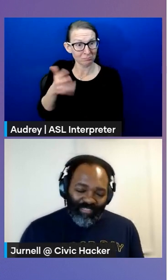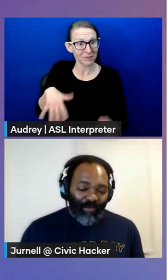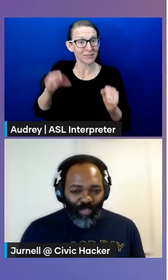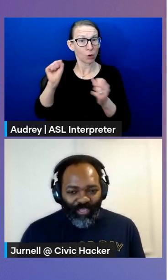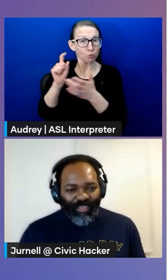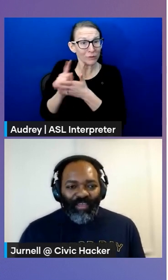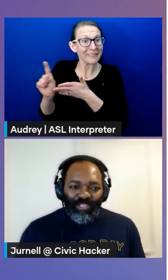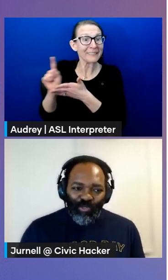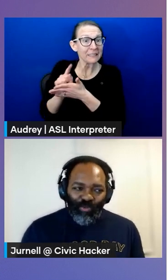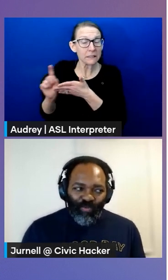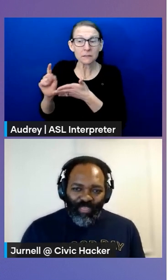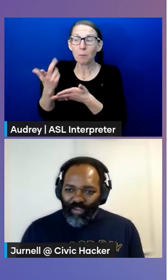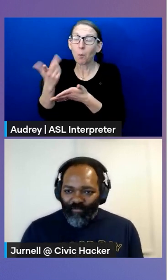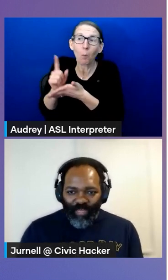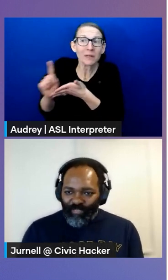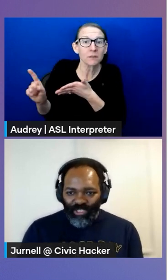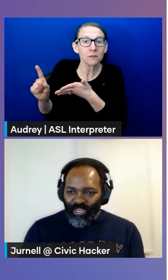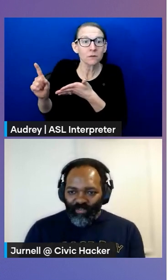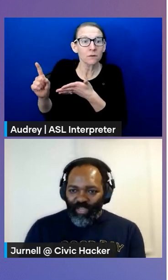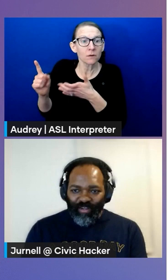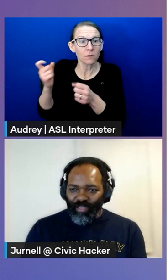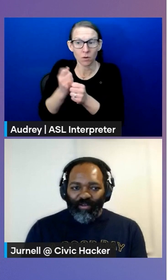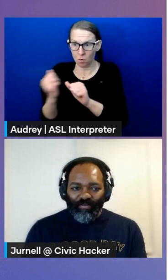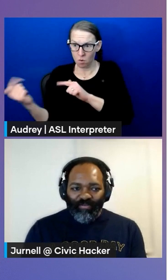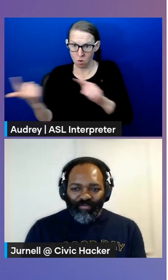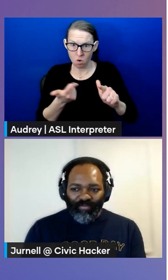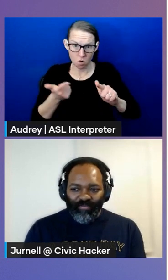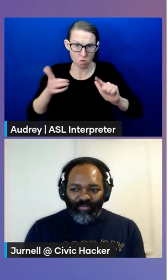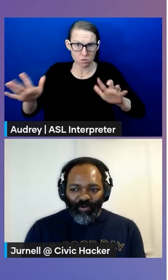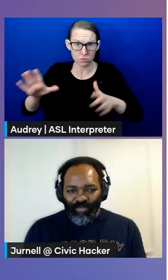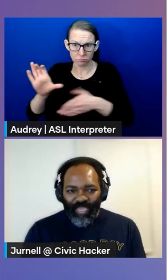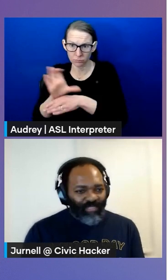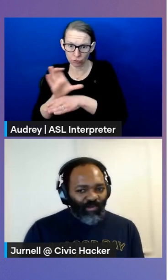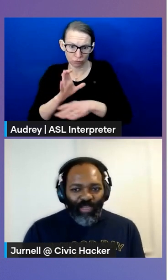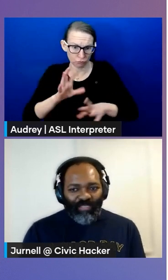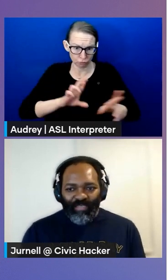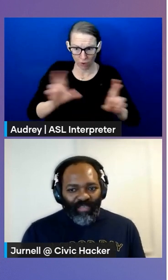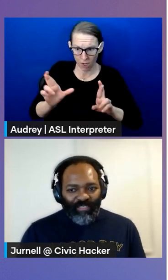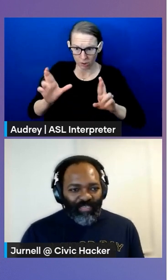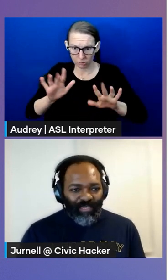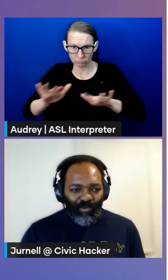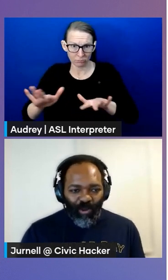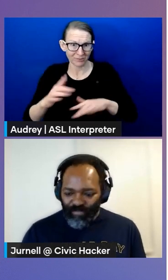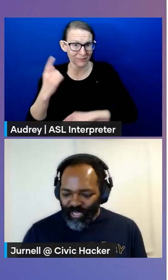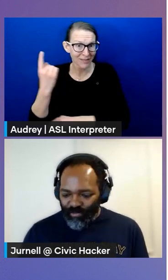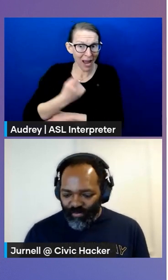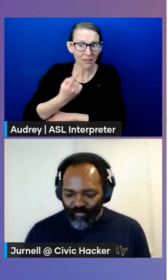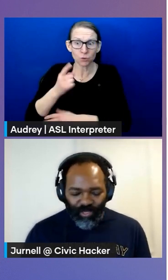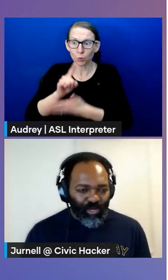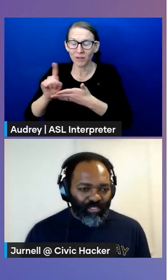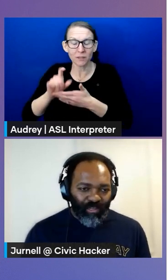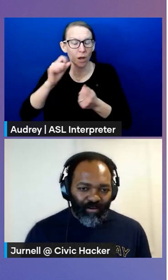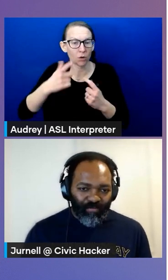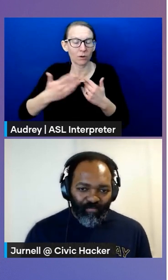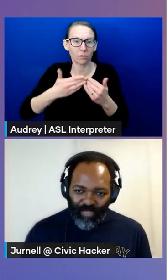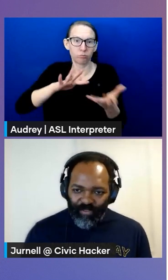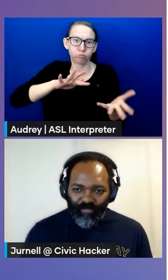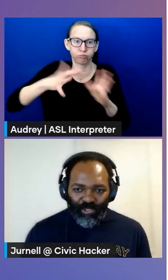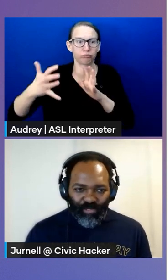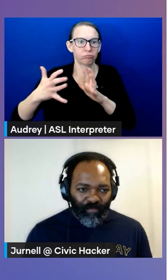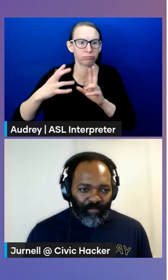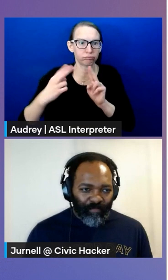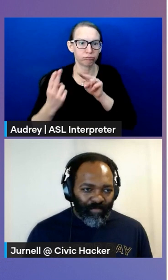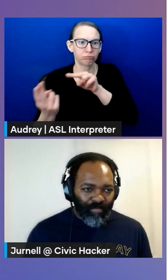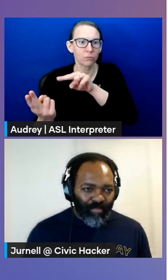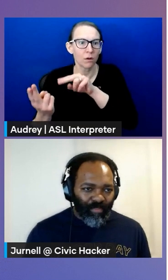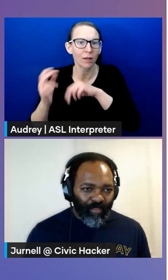at least a week, to get everybody's machine ready to go. So days, weeks can easily throw off a schedule when you're trying to learn, definitely